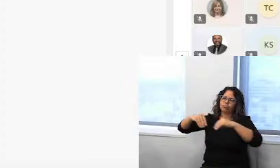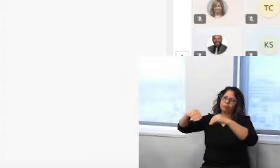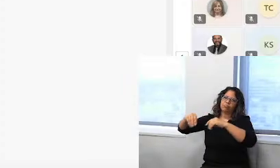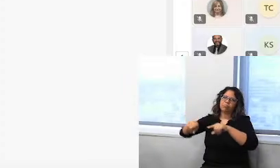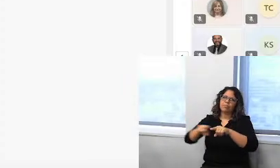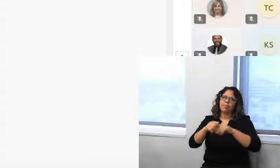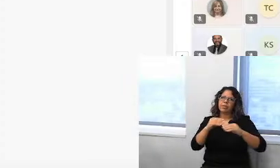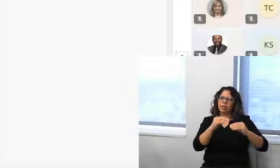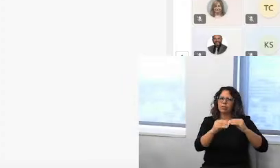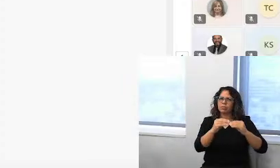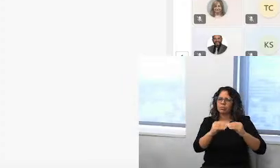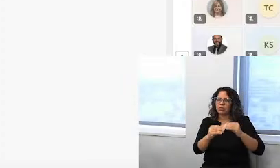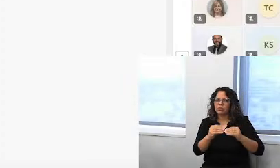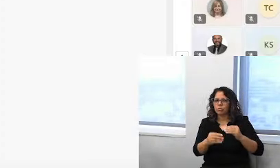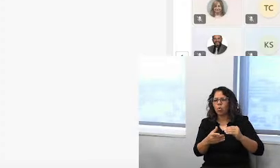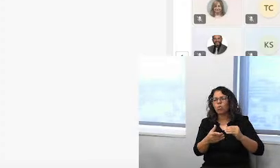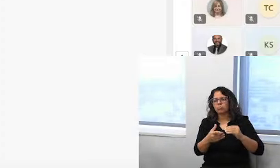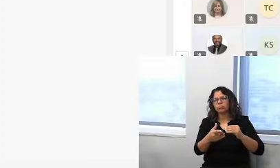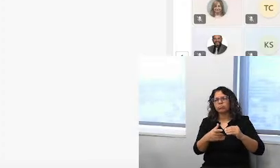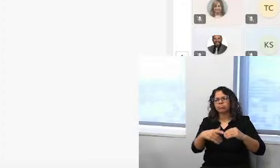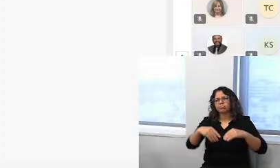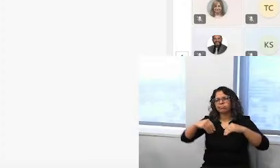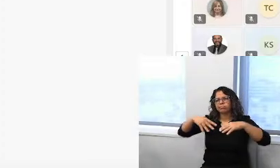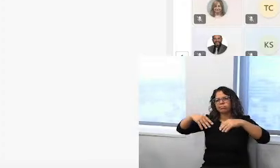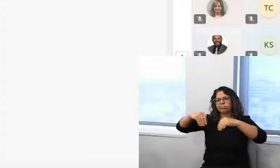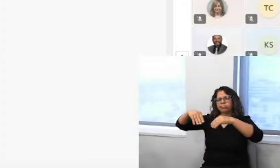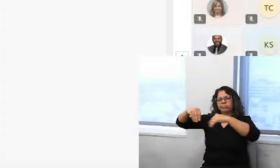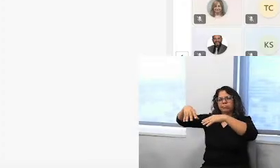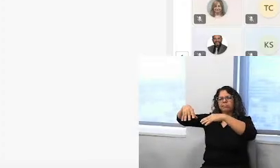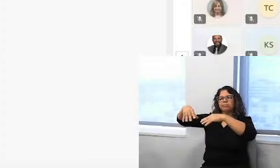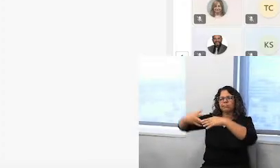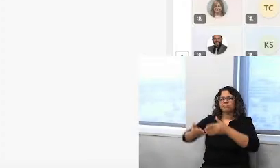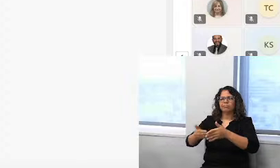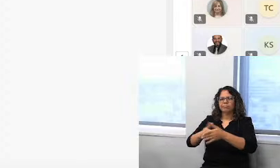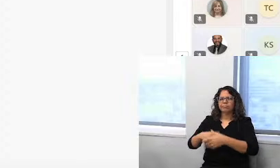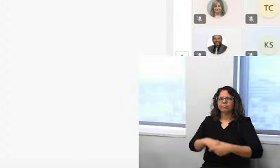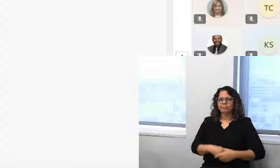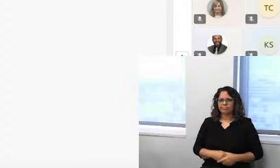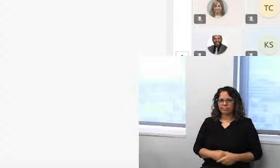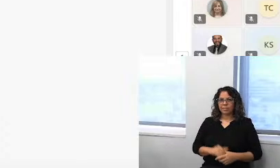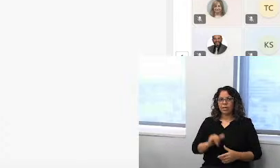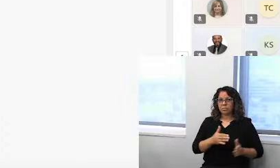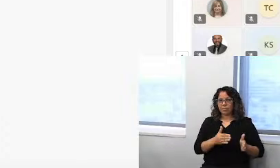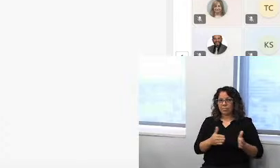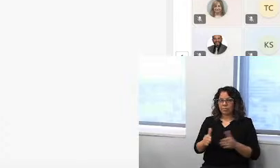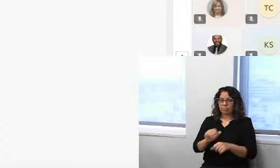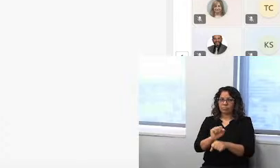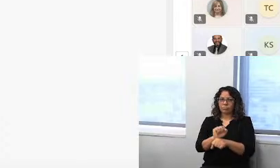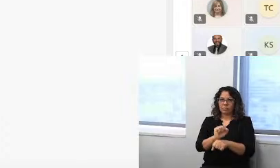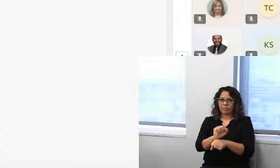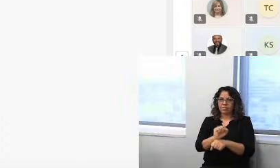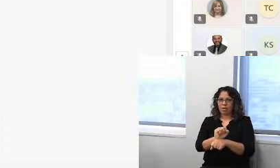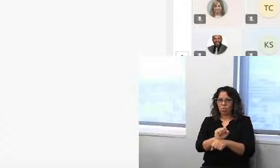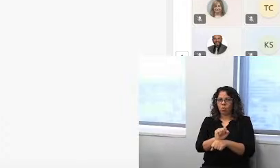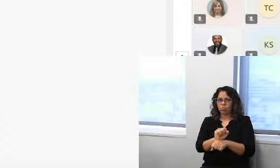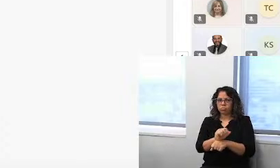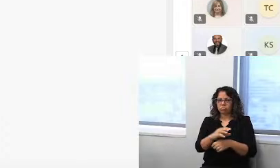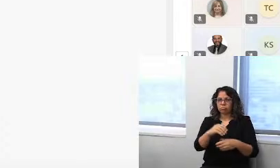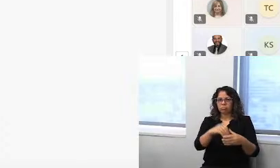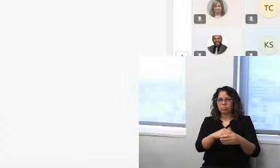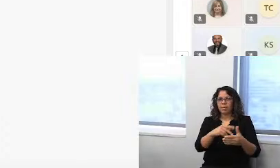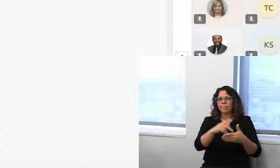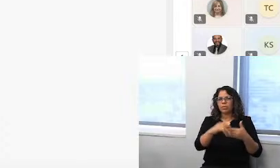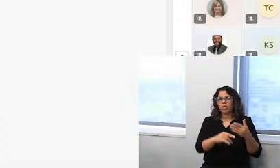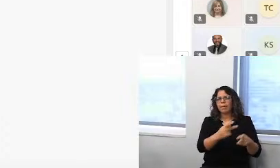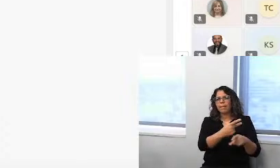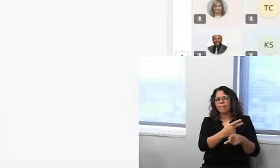system. So Okay. that's but it is the planned work under the maintenance program Mhm. that has ceased for the past 6